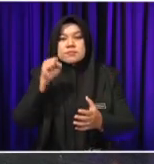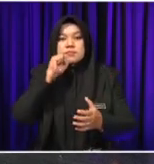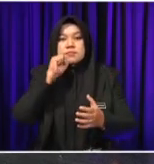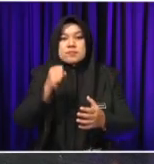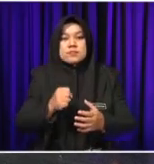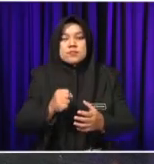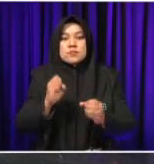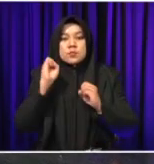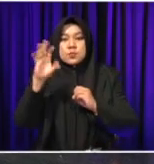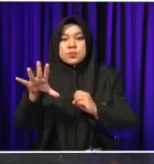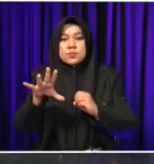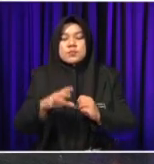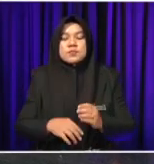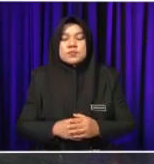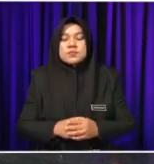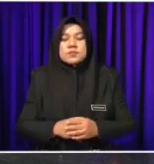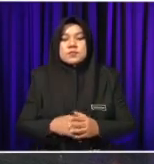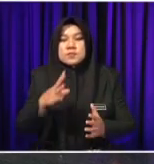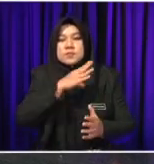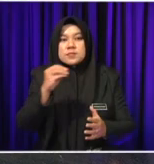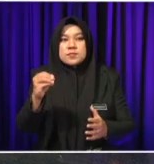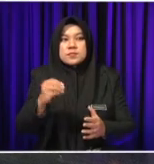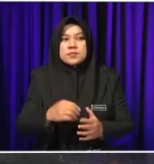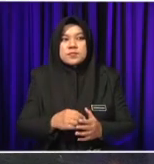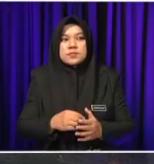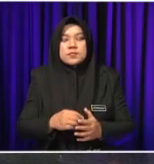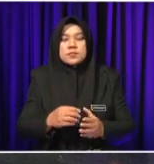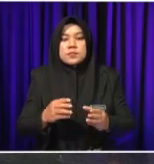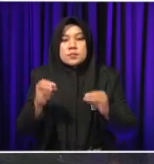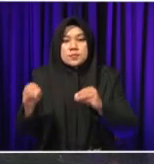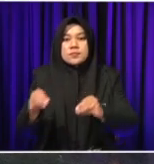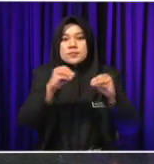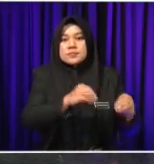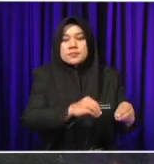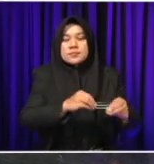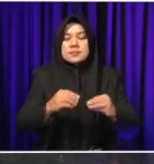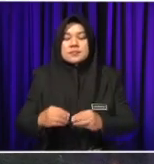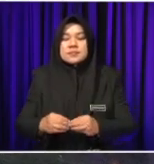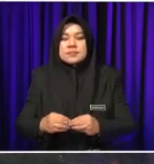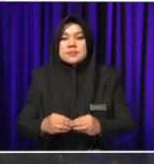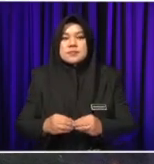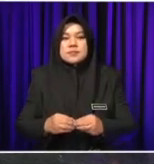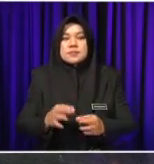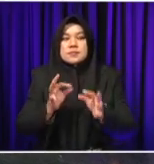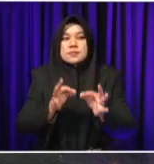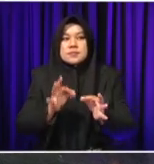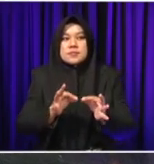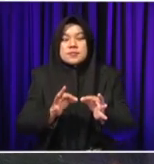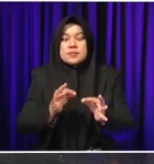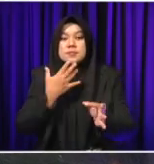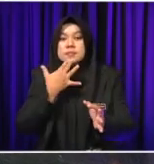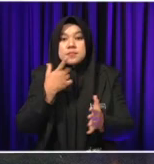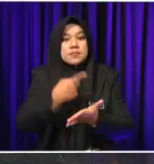to throw the dice. All right. And we are going to muff this. And if this stops at whatever